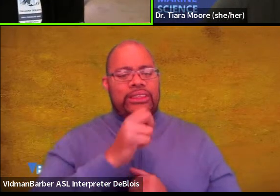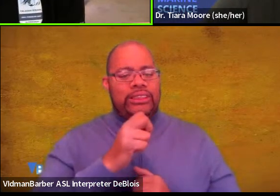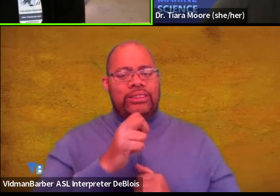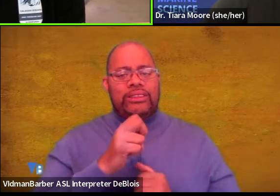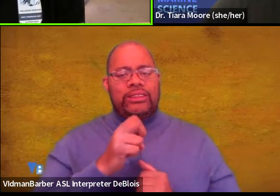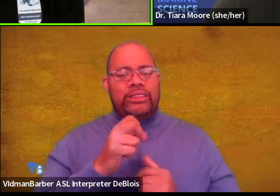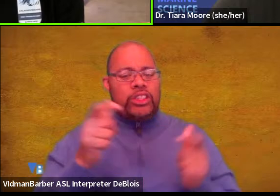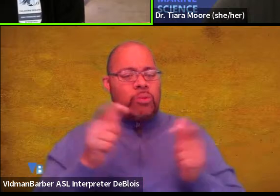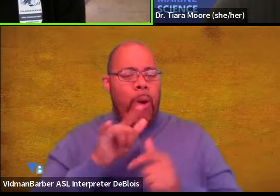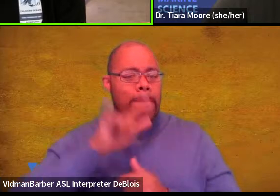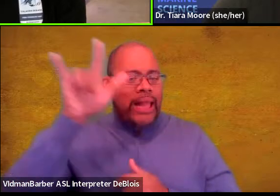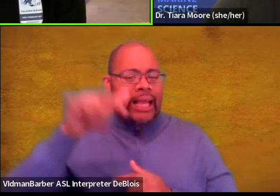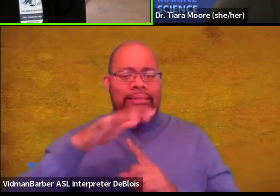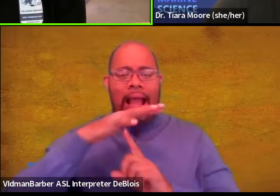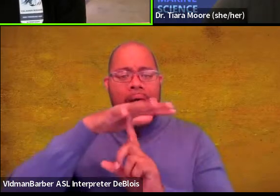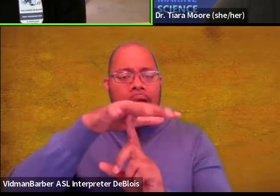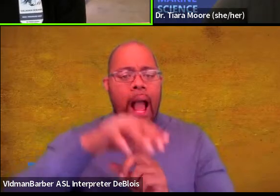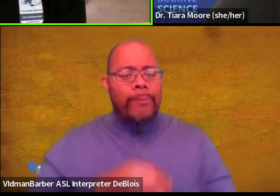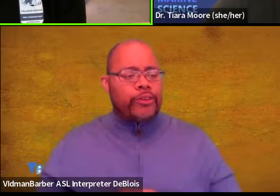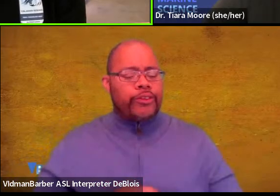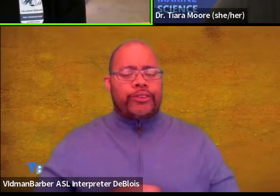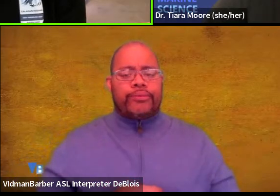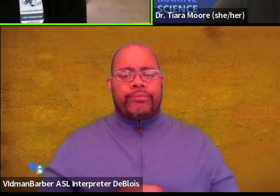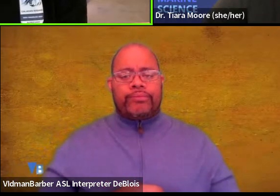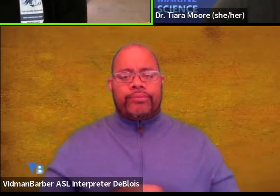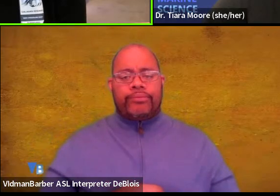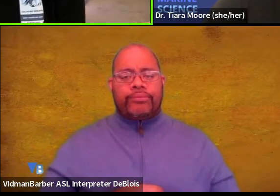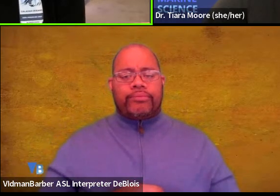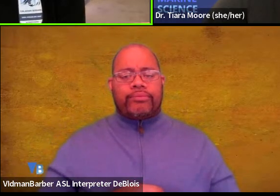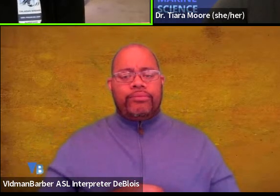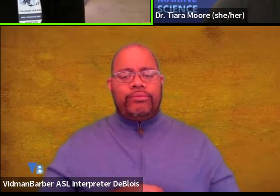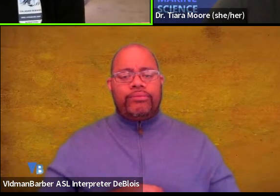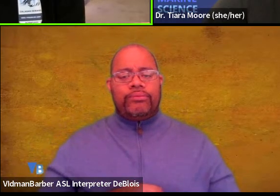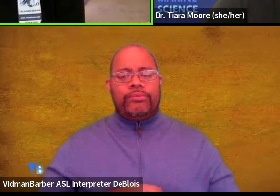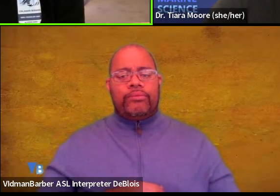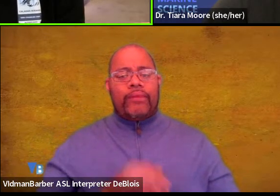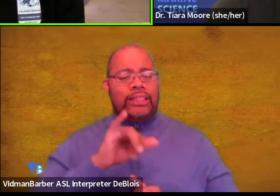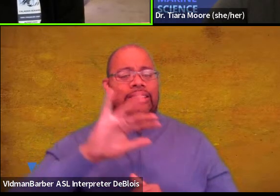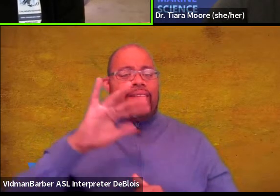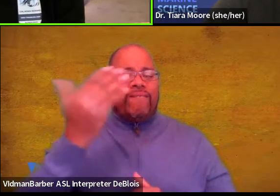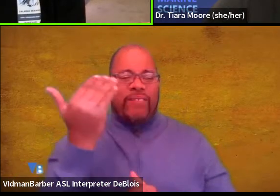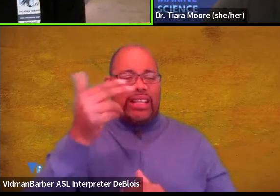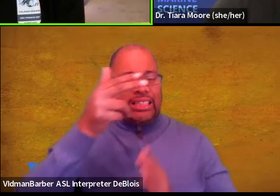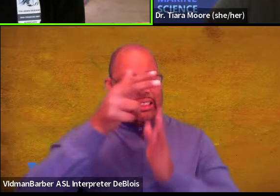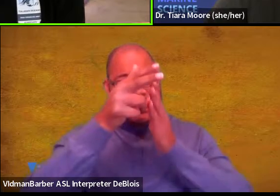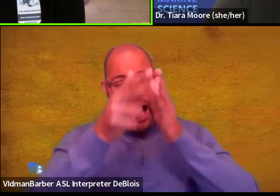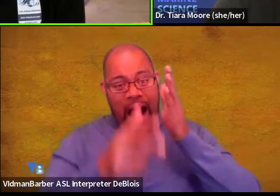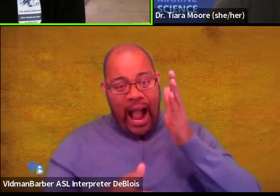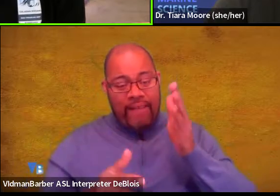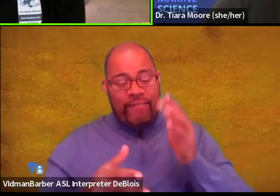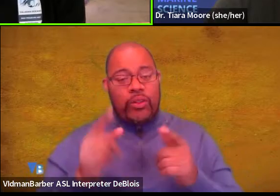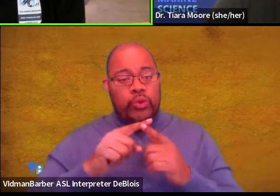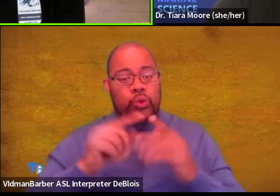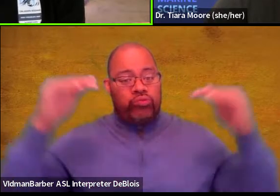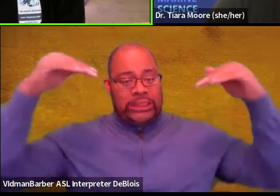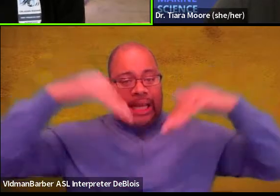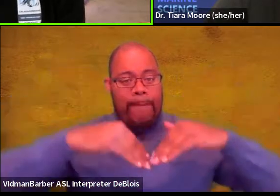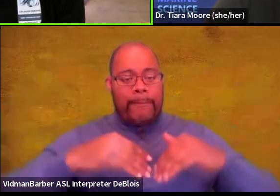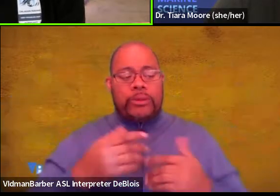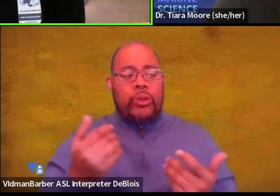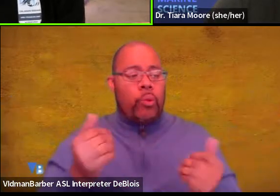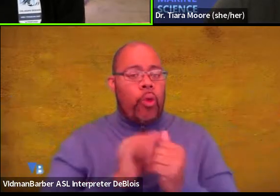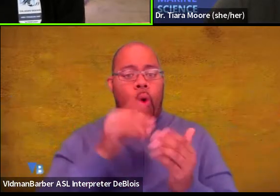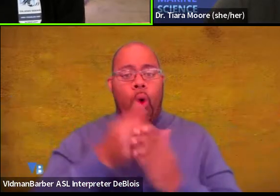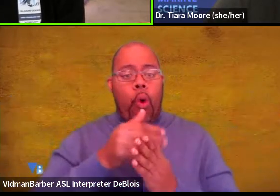flown small planes, helicopters. He had, and this was his 15th dive to Challenger Deep. So among